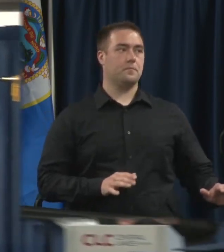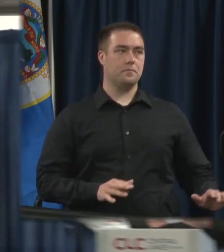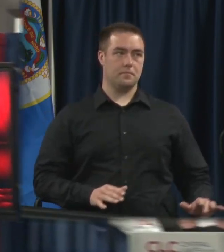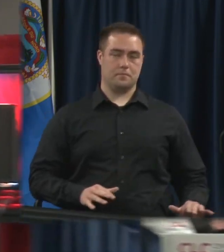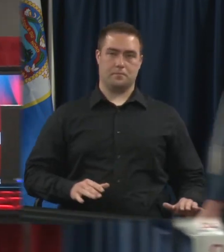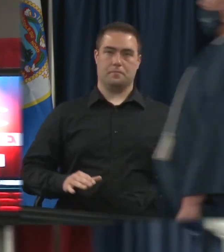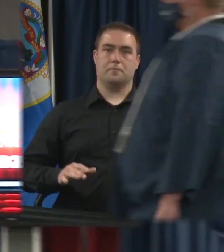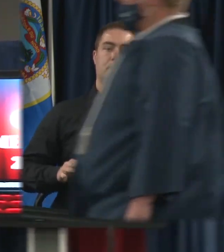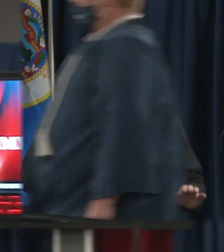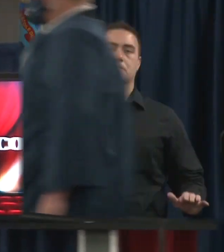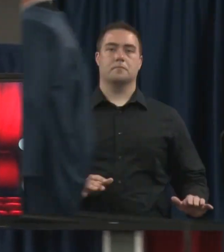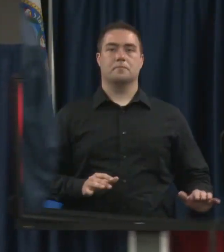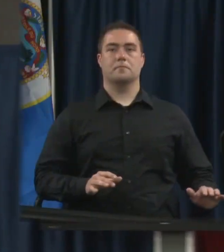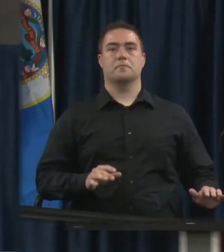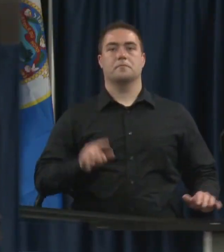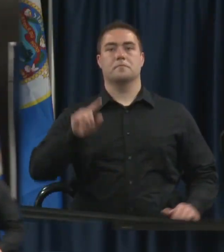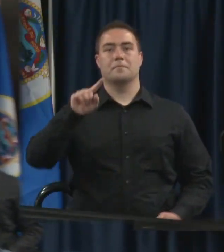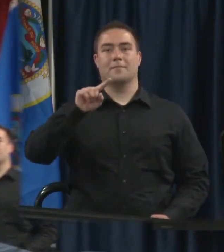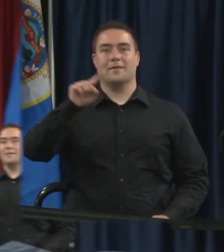Zachary Ryan Johnson.